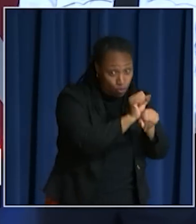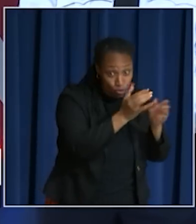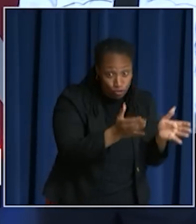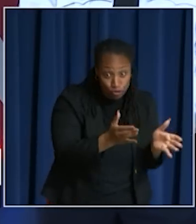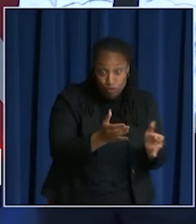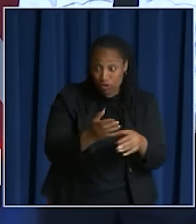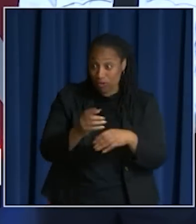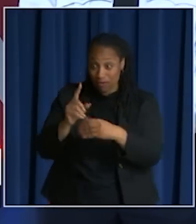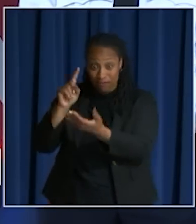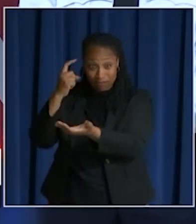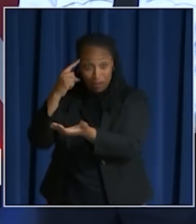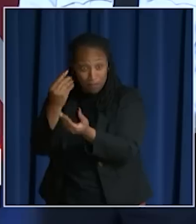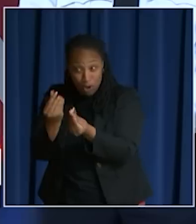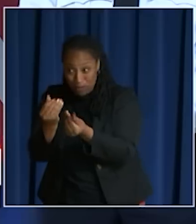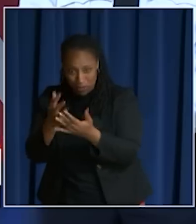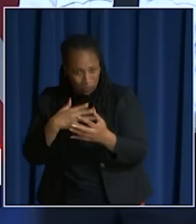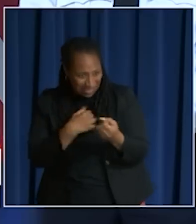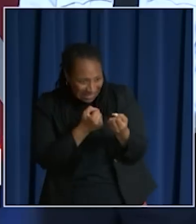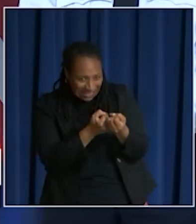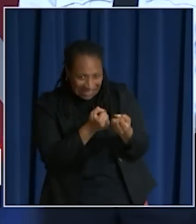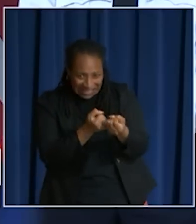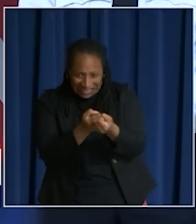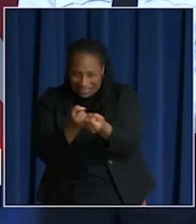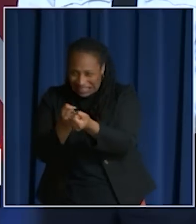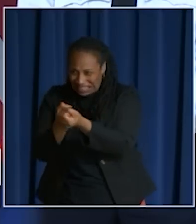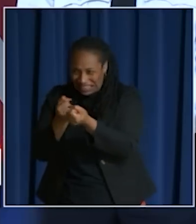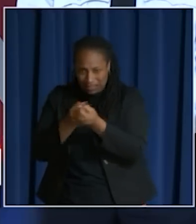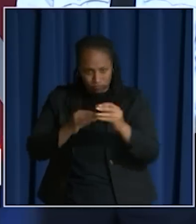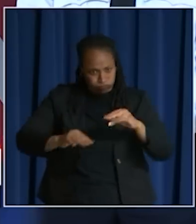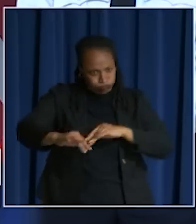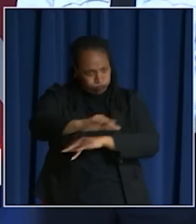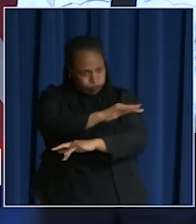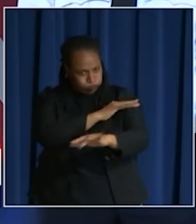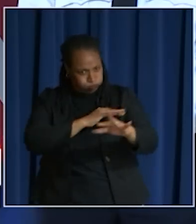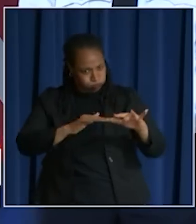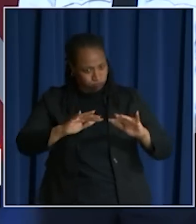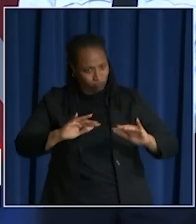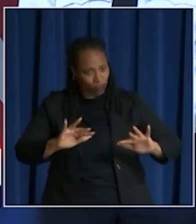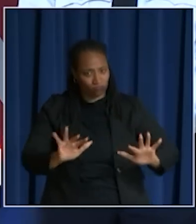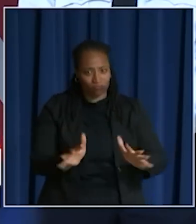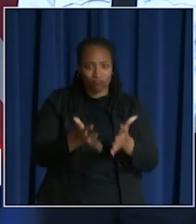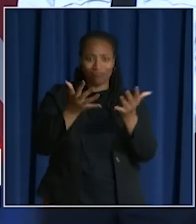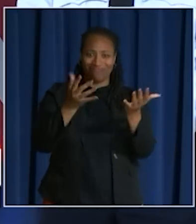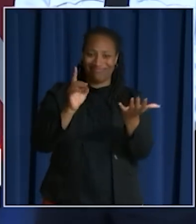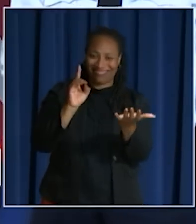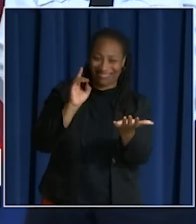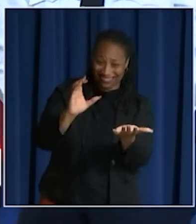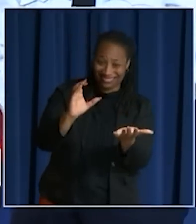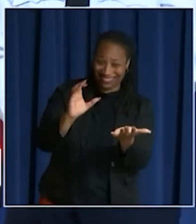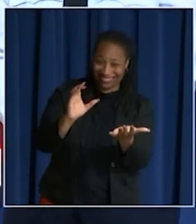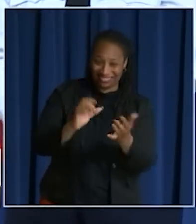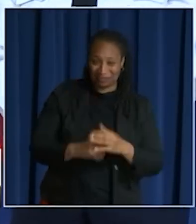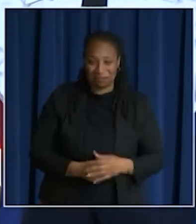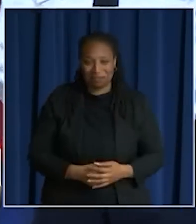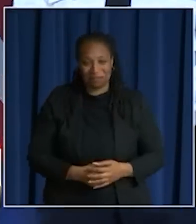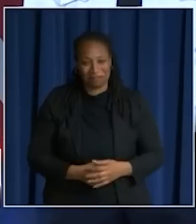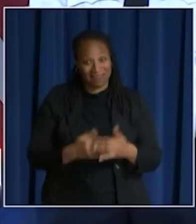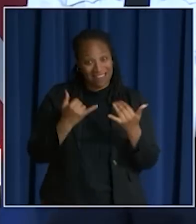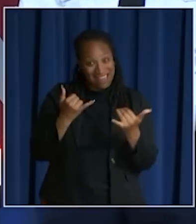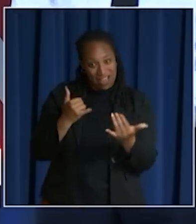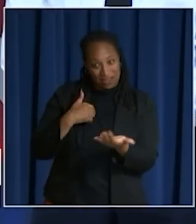of Columbia. So with that, I want to ask Chief Smith to talk about